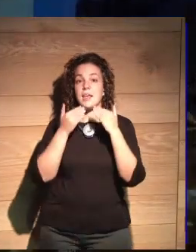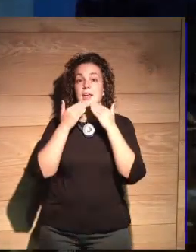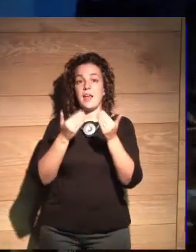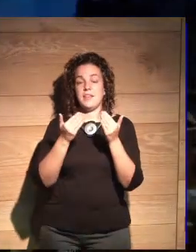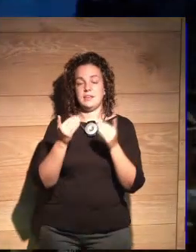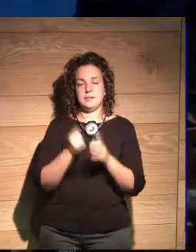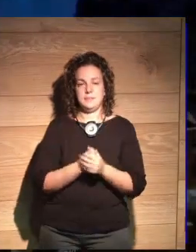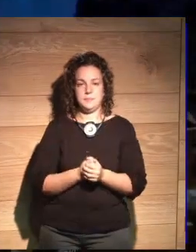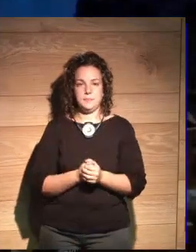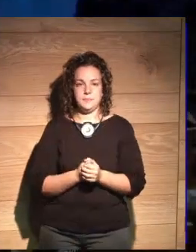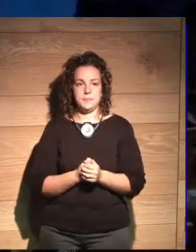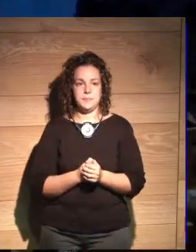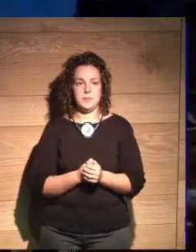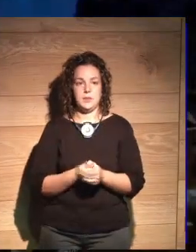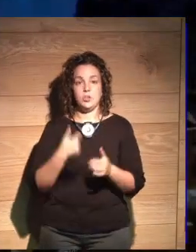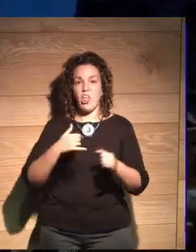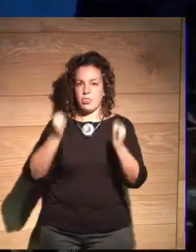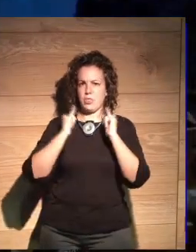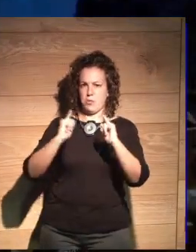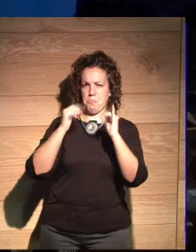I enjoy a lot reading,